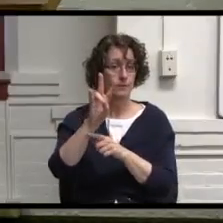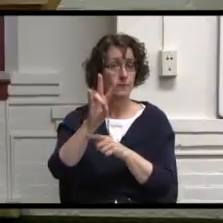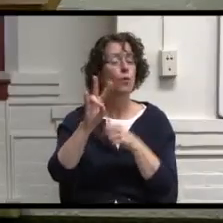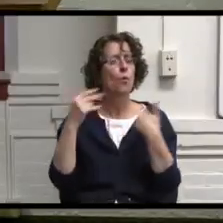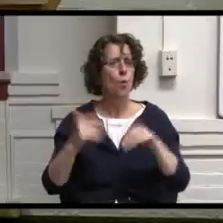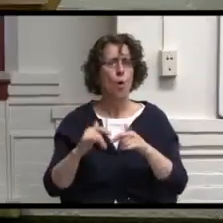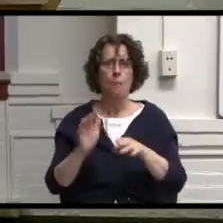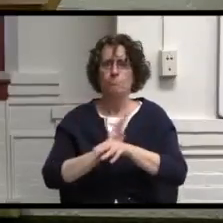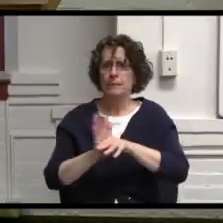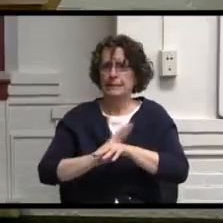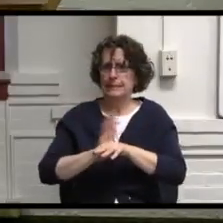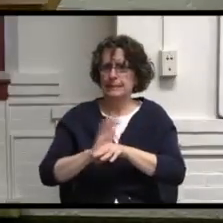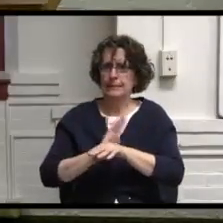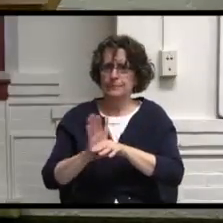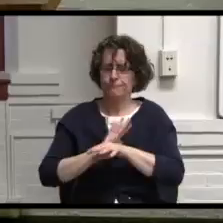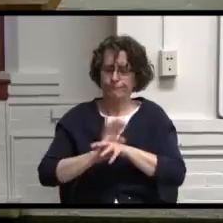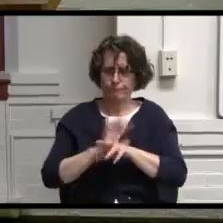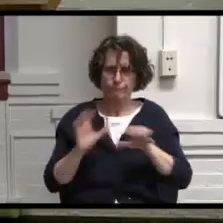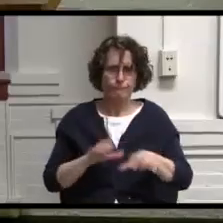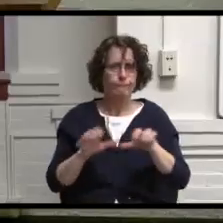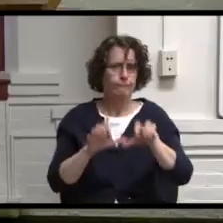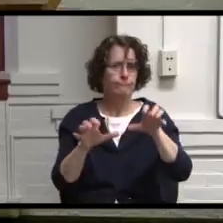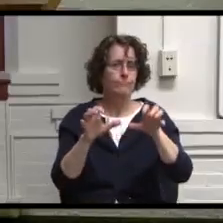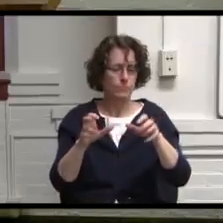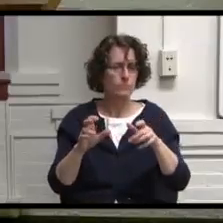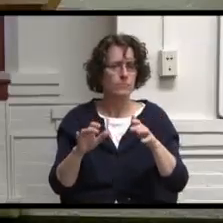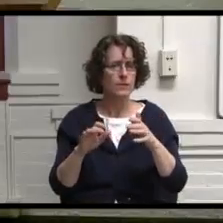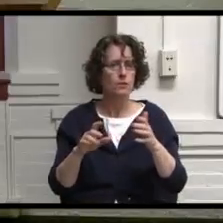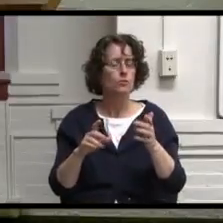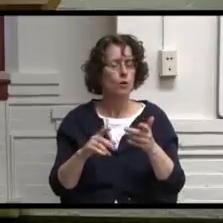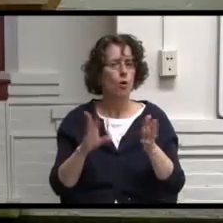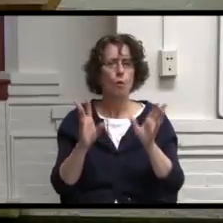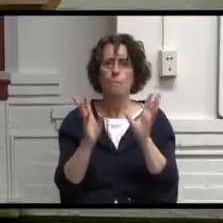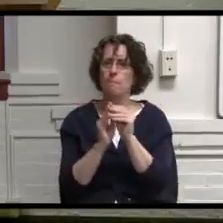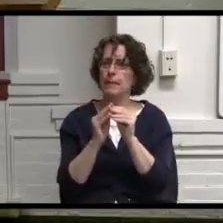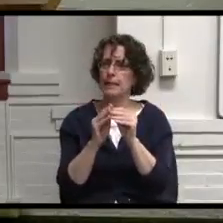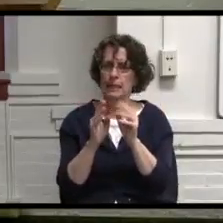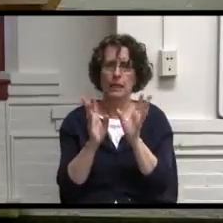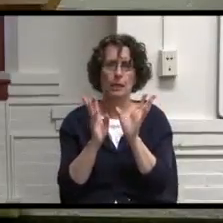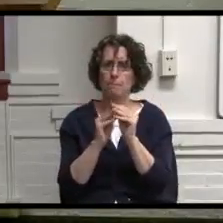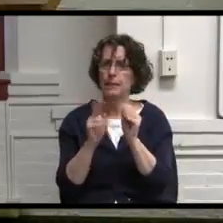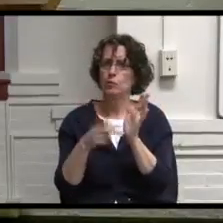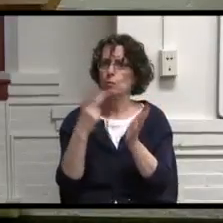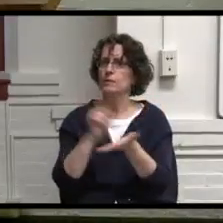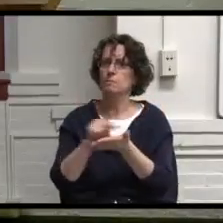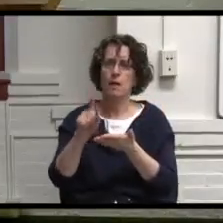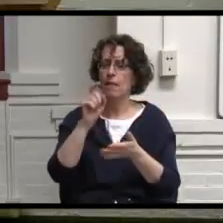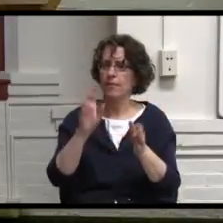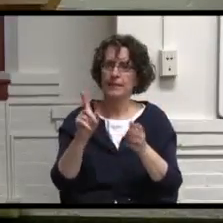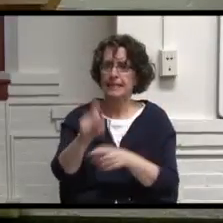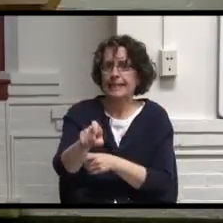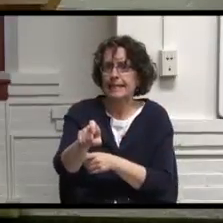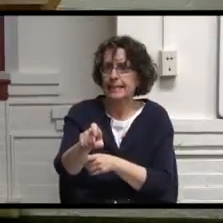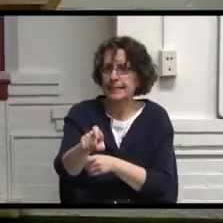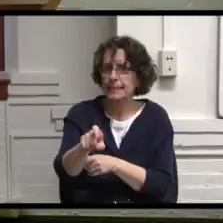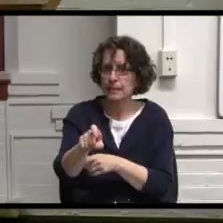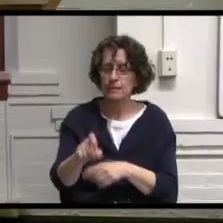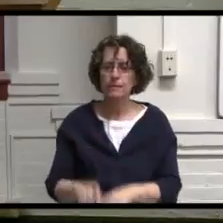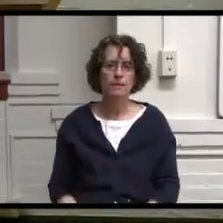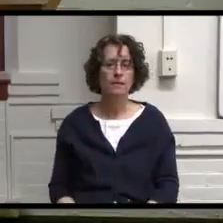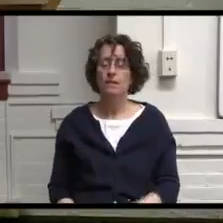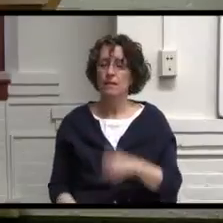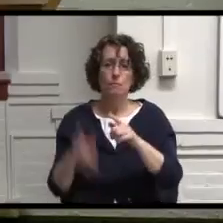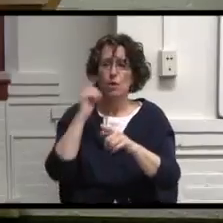point, by month, 2 meetings a month did not seem unreasonable because we were starting